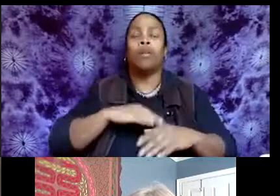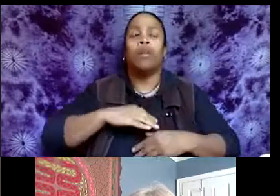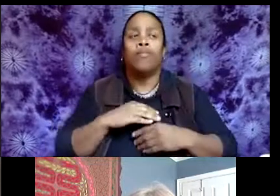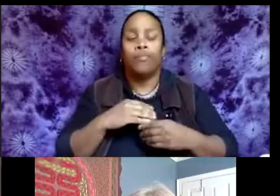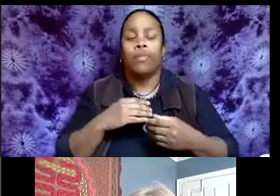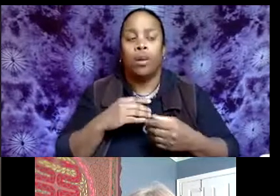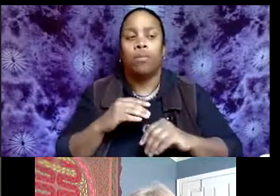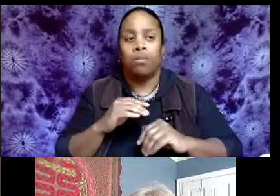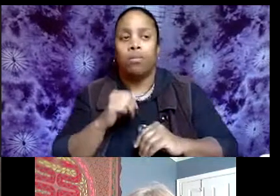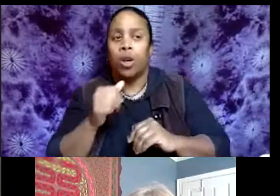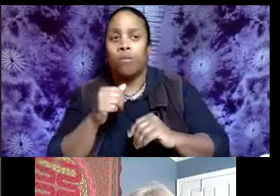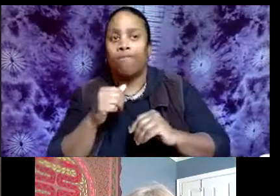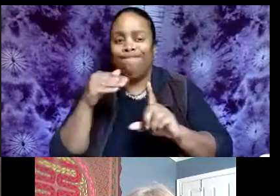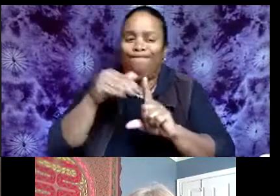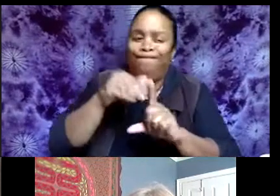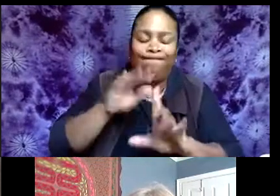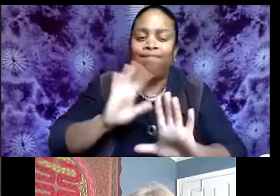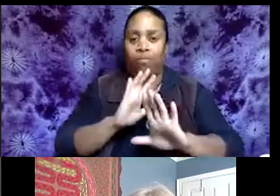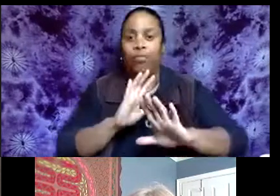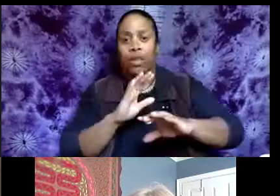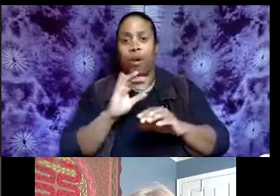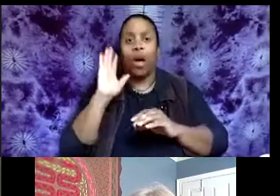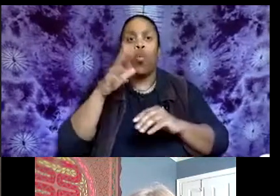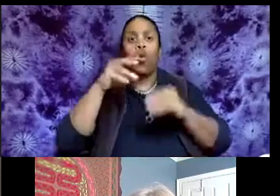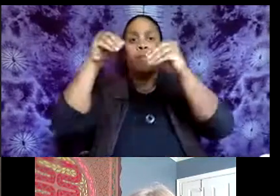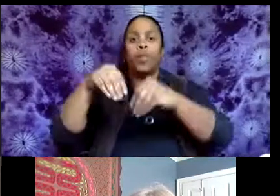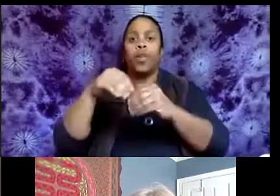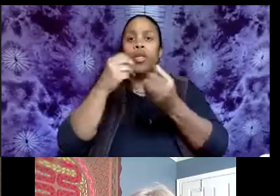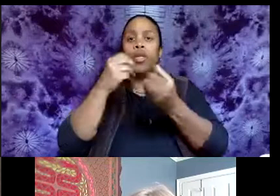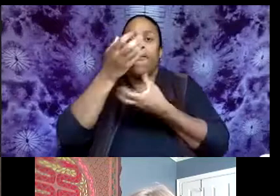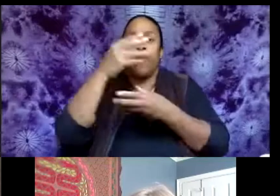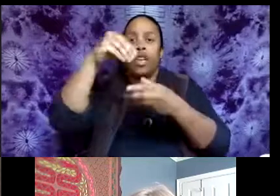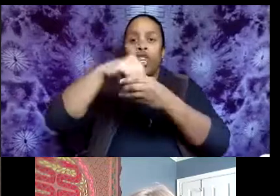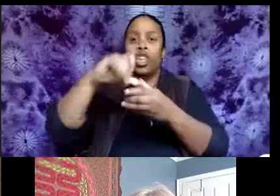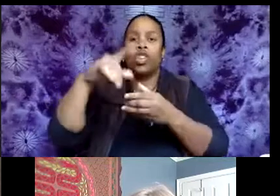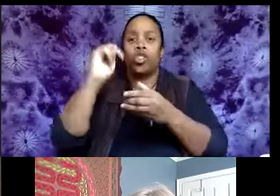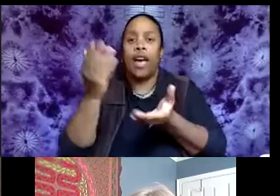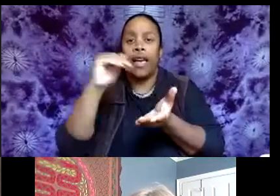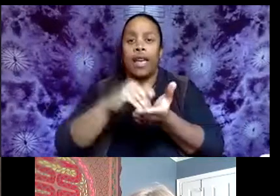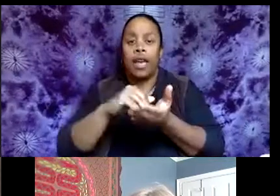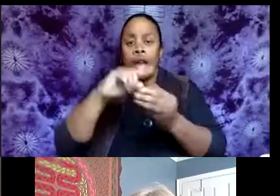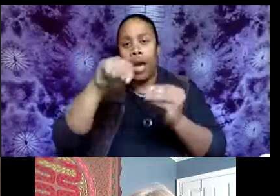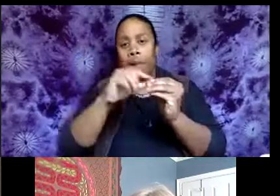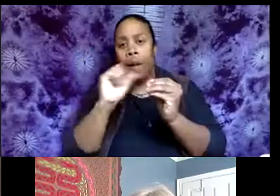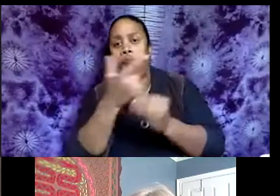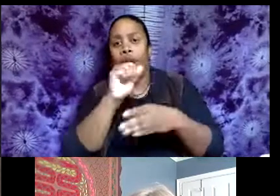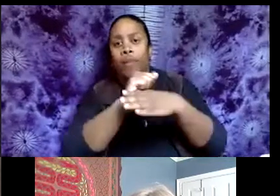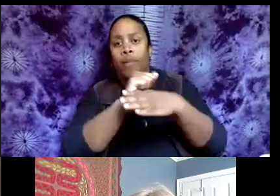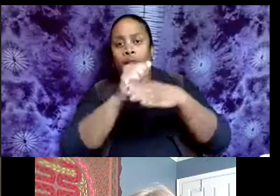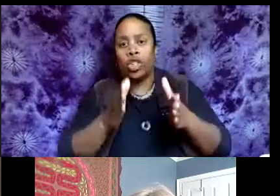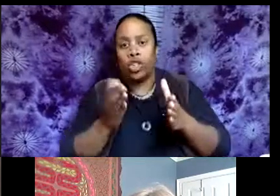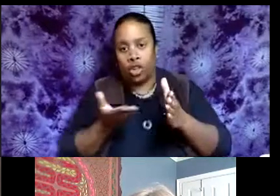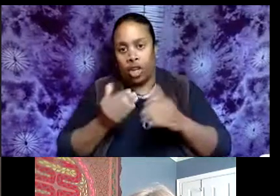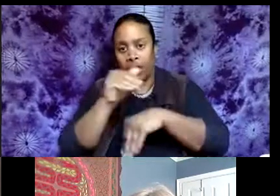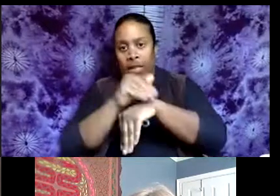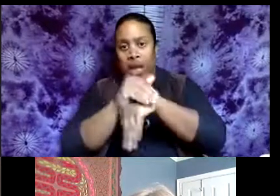for another reason. And then I'm going to put the information in the chat again, just about all the practitioners that are here tonight. This is recorded and it'll be on